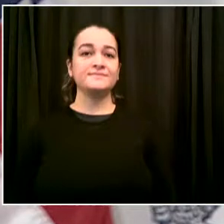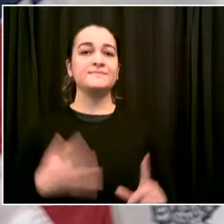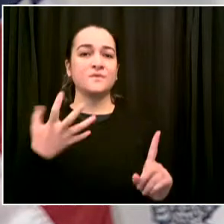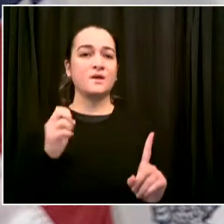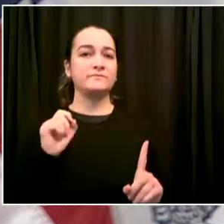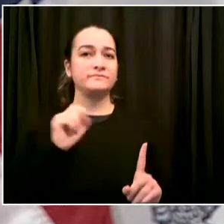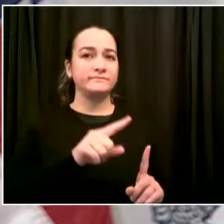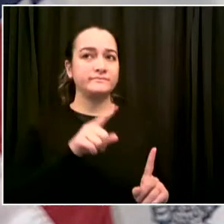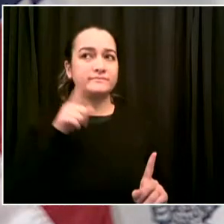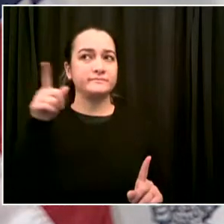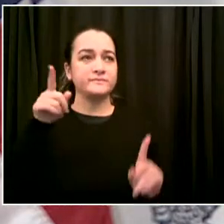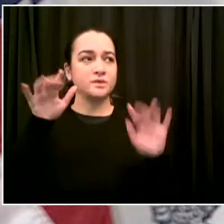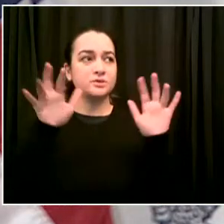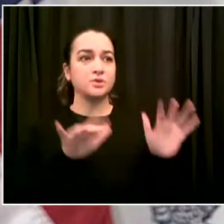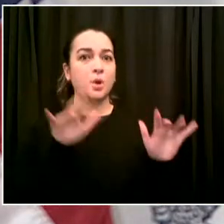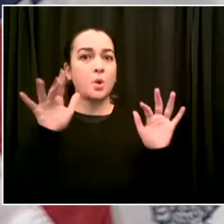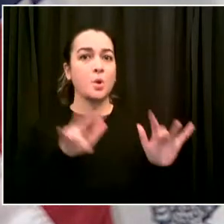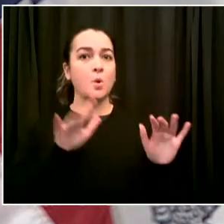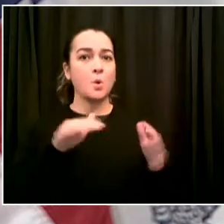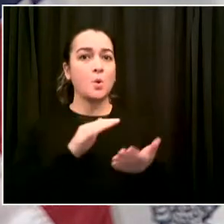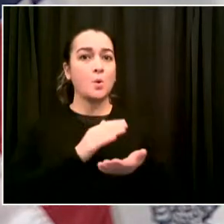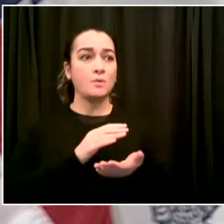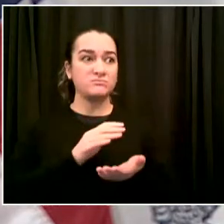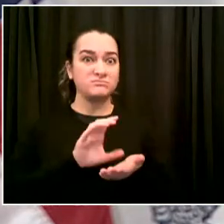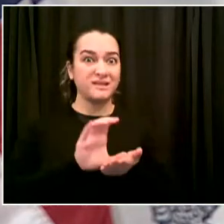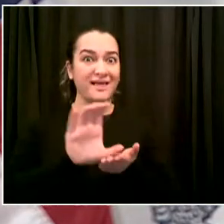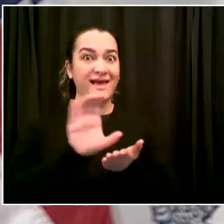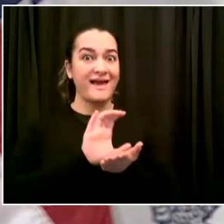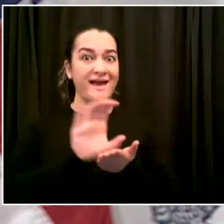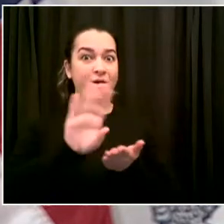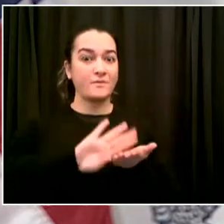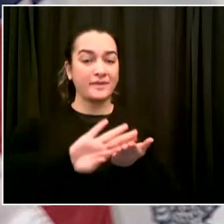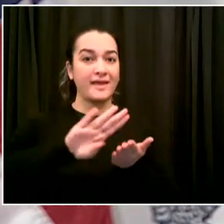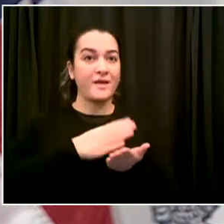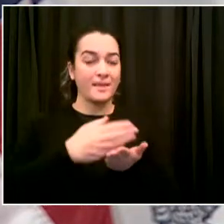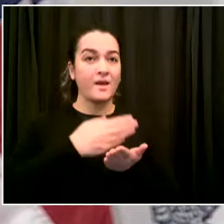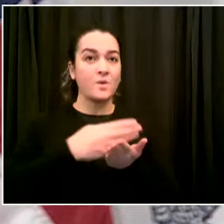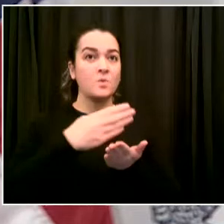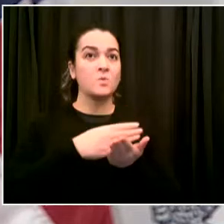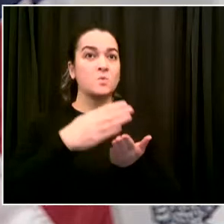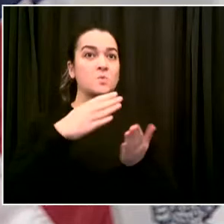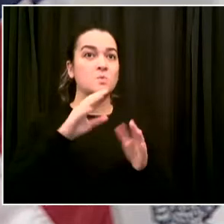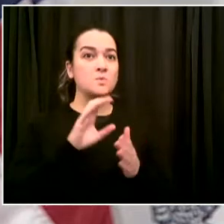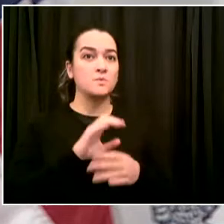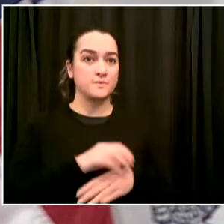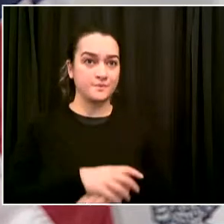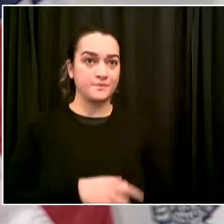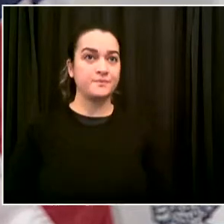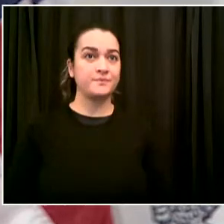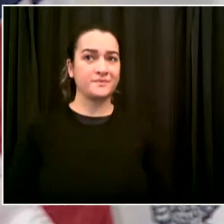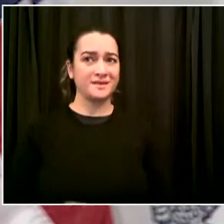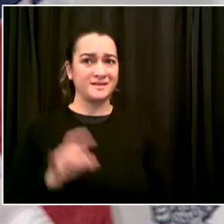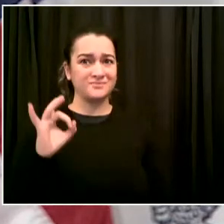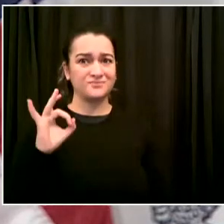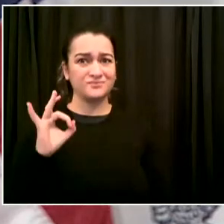it's ongoing and you got another 12 hours of this. Can the people handle it?